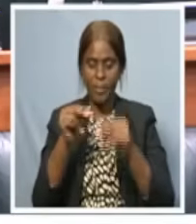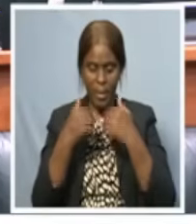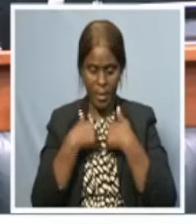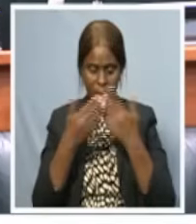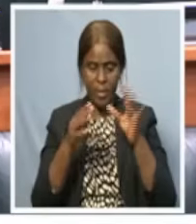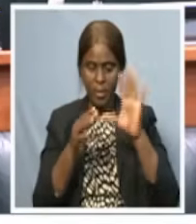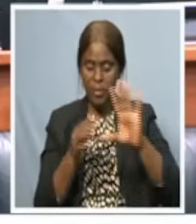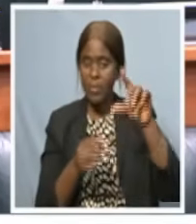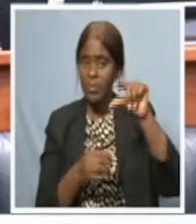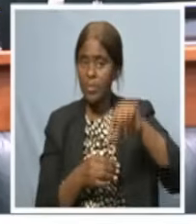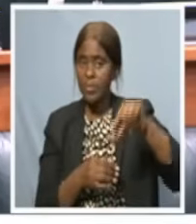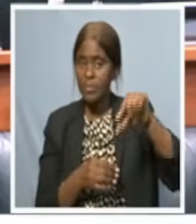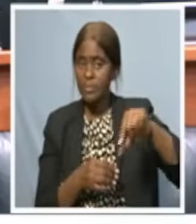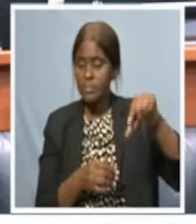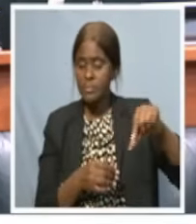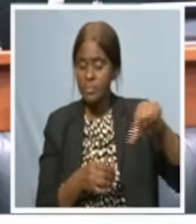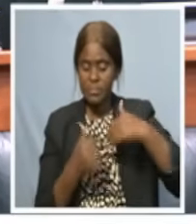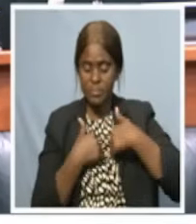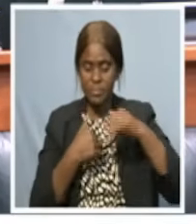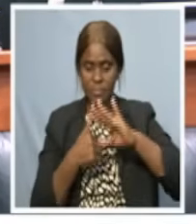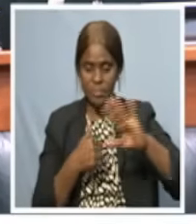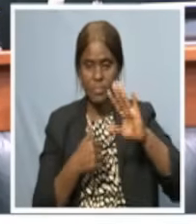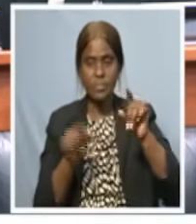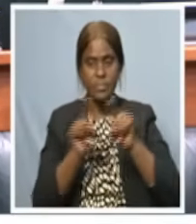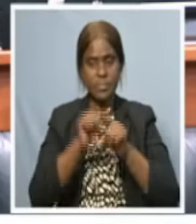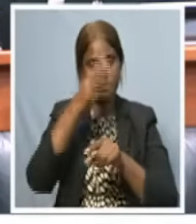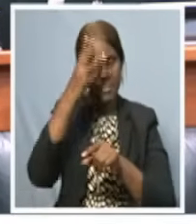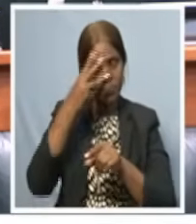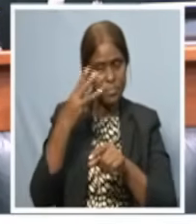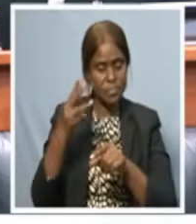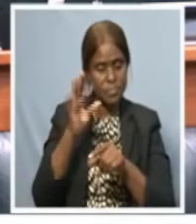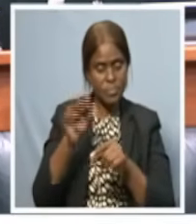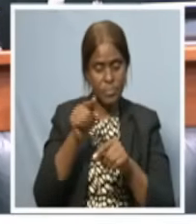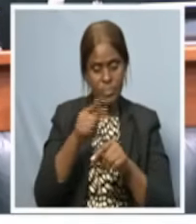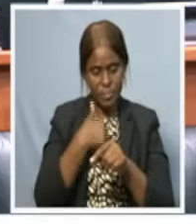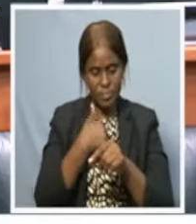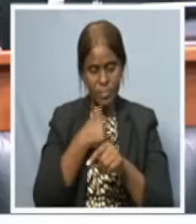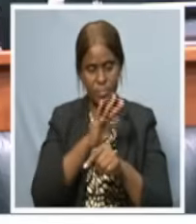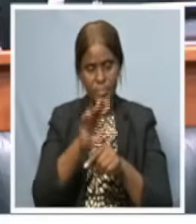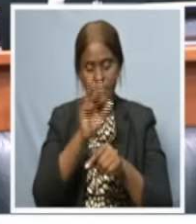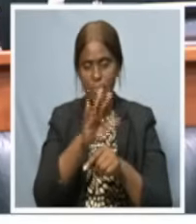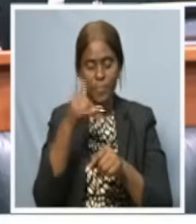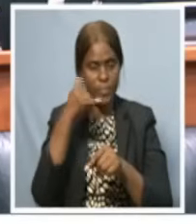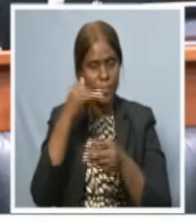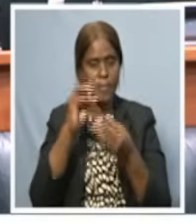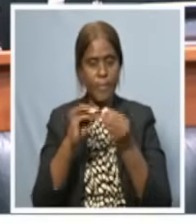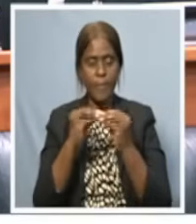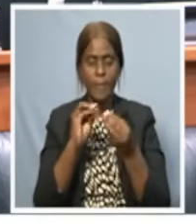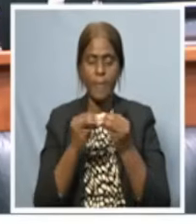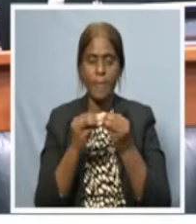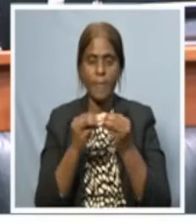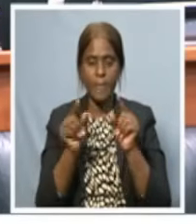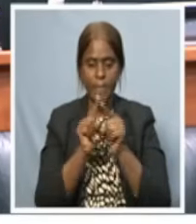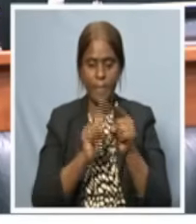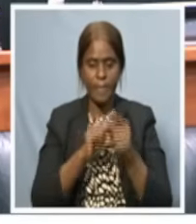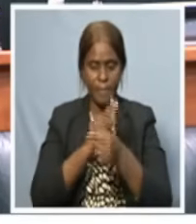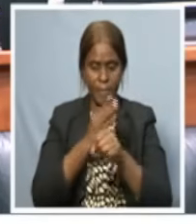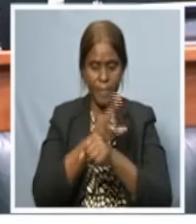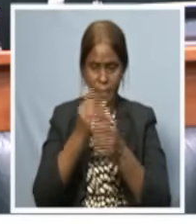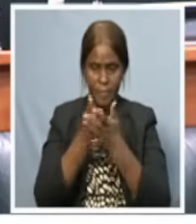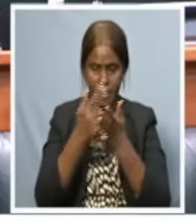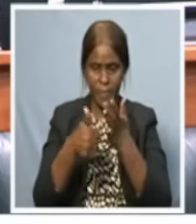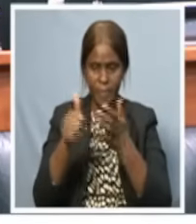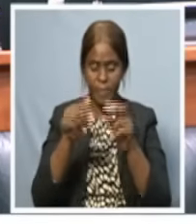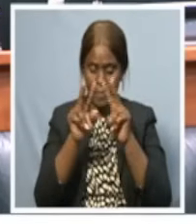their qualifications, you have their NRCs, you have their phone numbers. And once